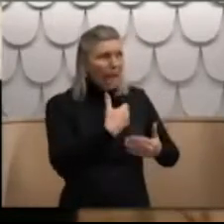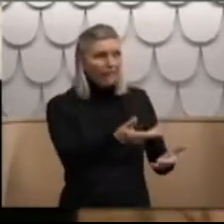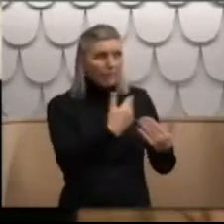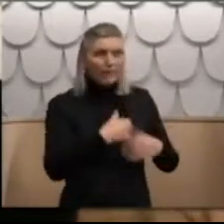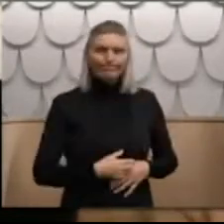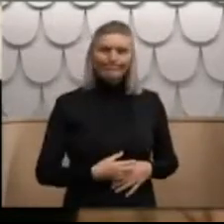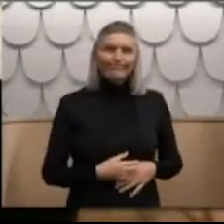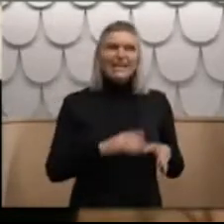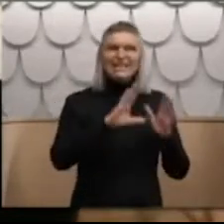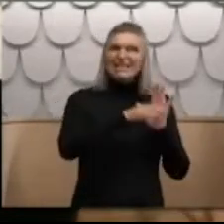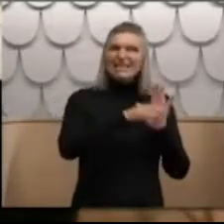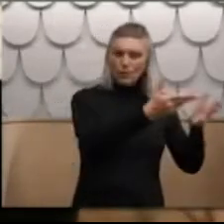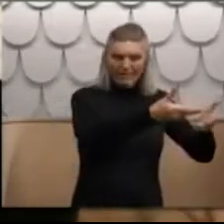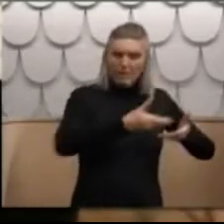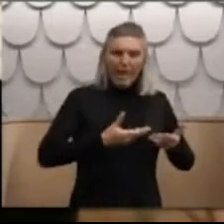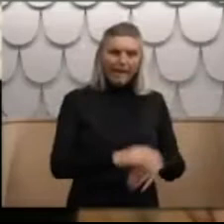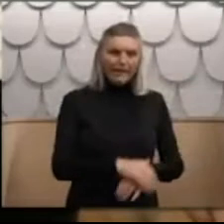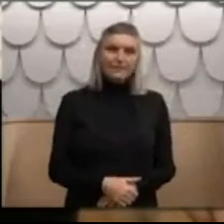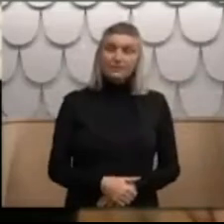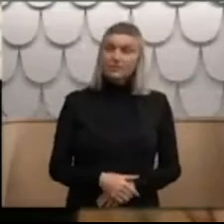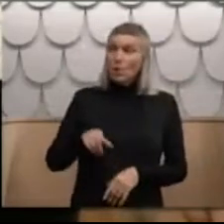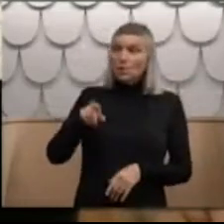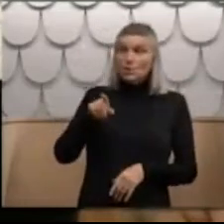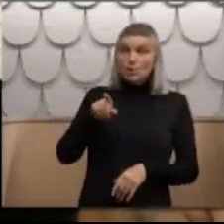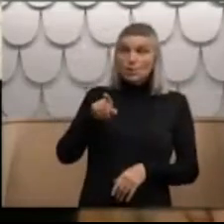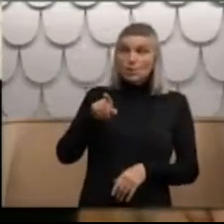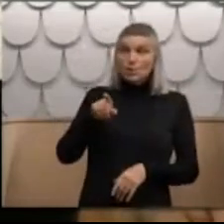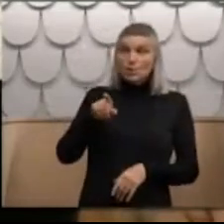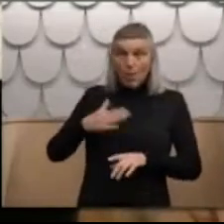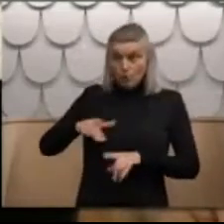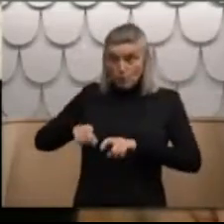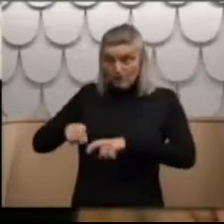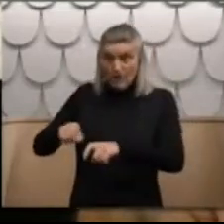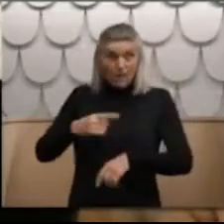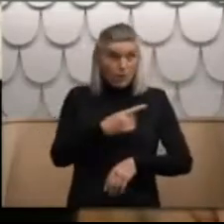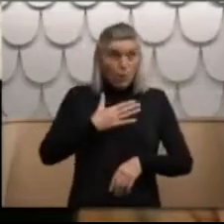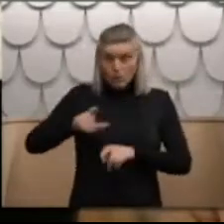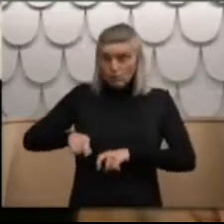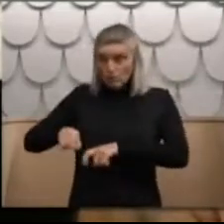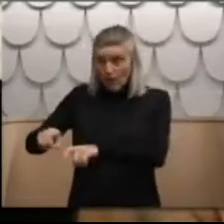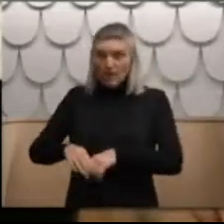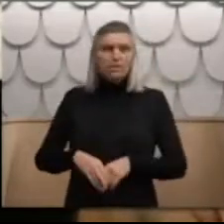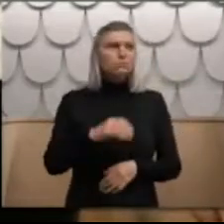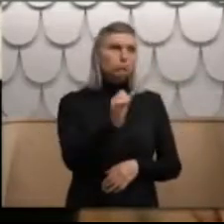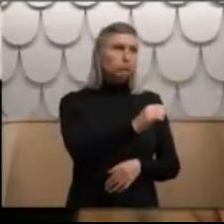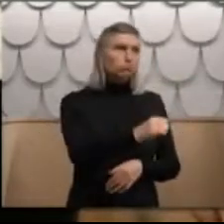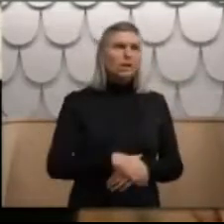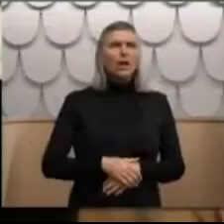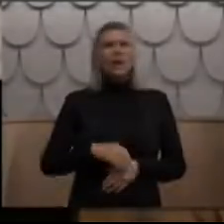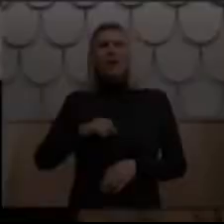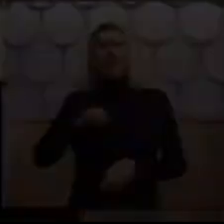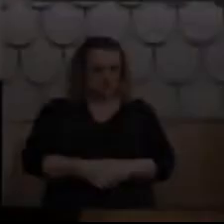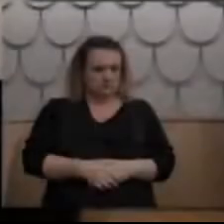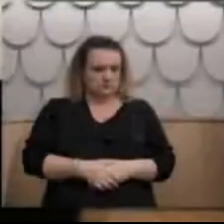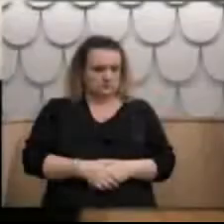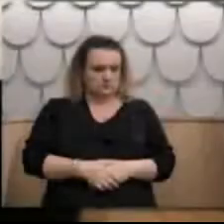go. So she wanted you to stay with her and you wanted to stay with her. How old was your mum when you were born?